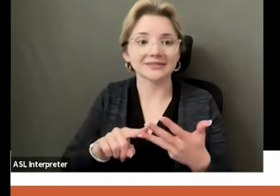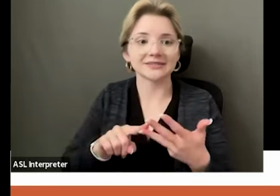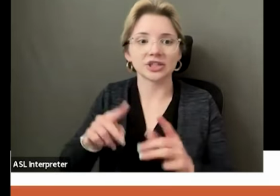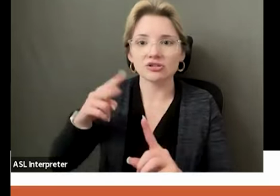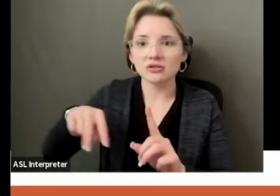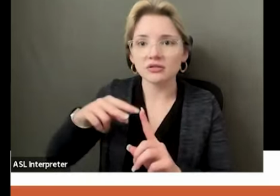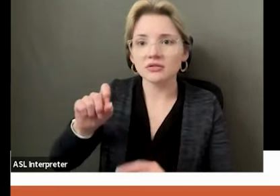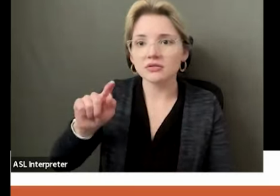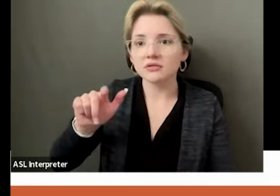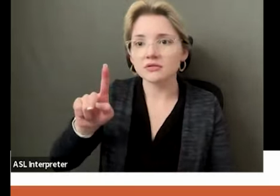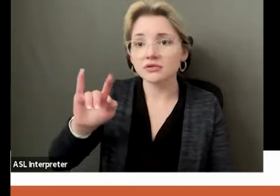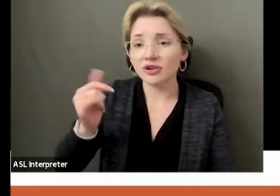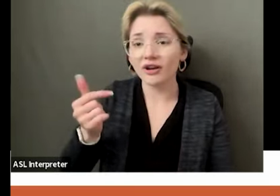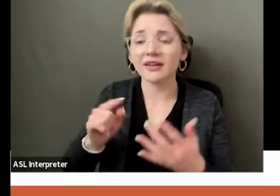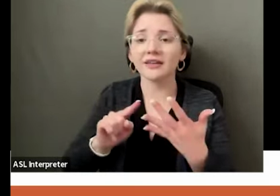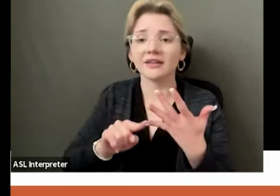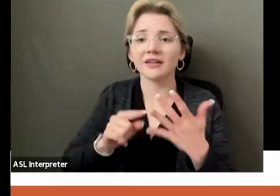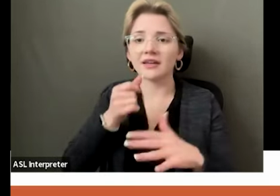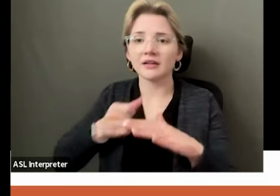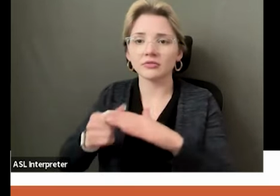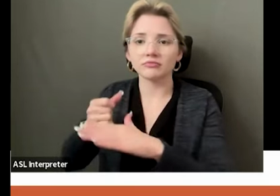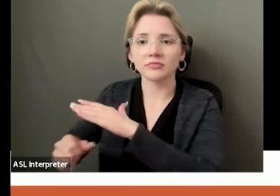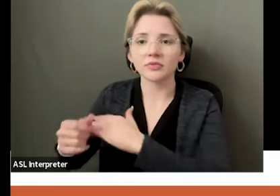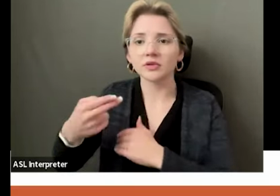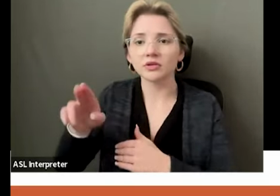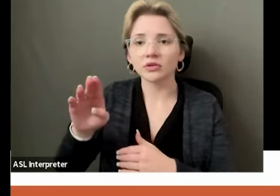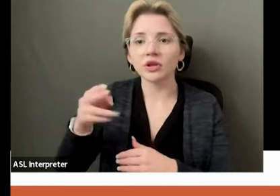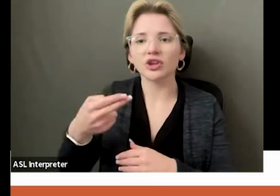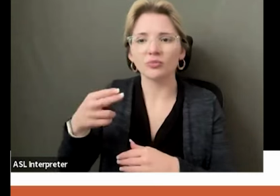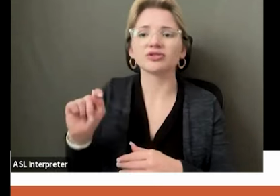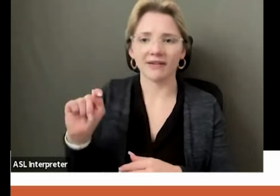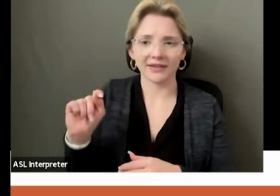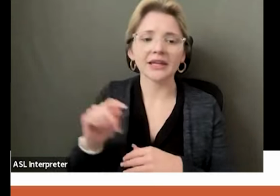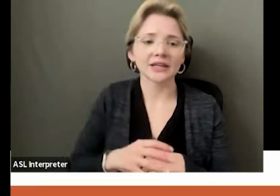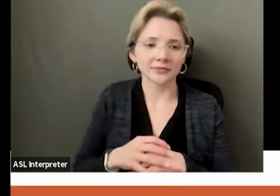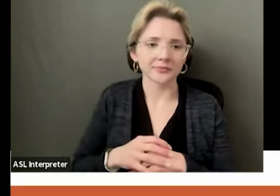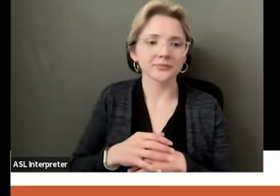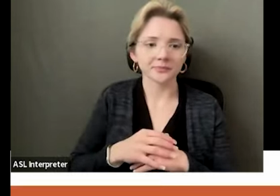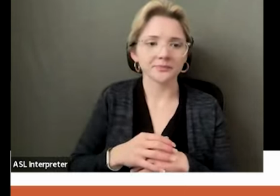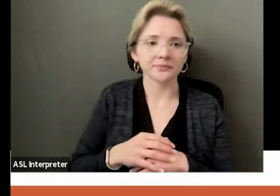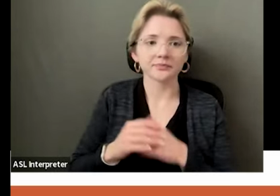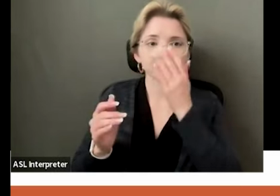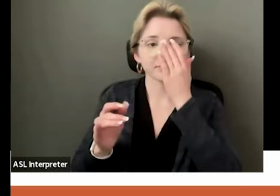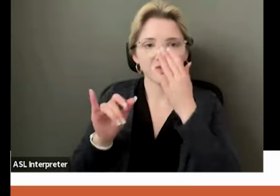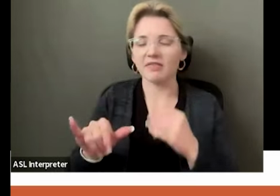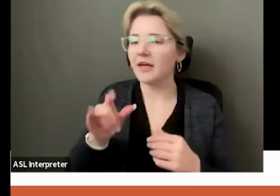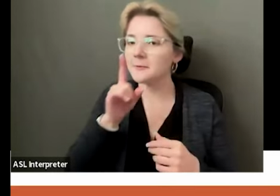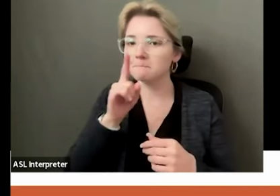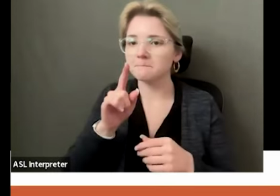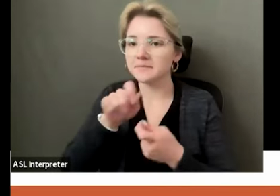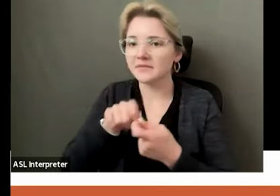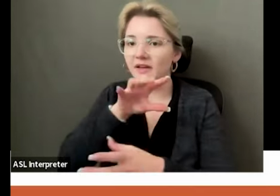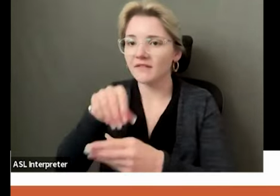And while human trafficking isn't specifically listed in VAWA, we include it in our discussion of gender-based violence because it's very nuanced,